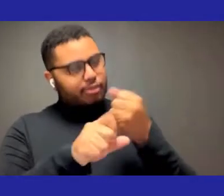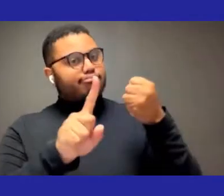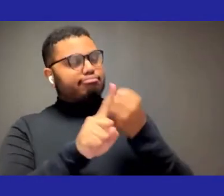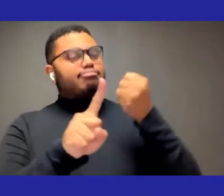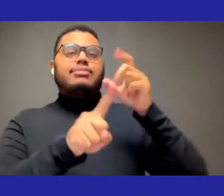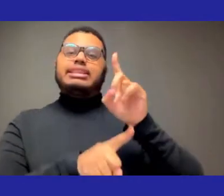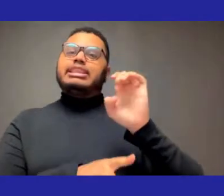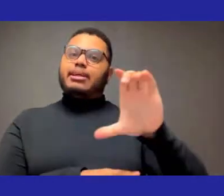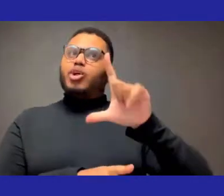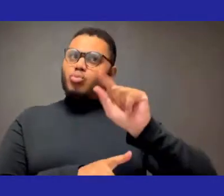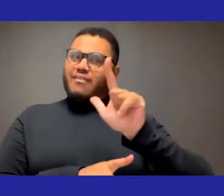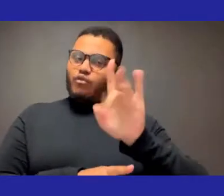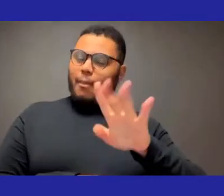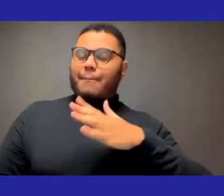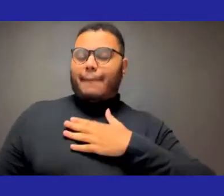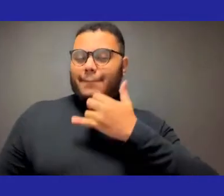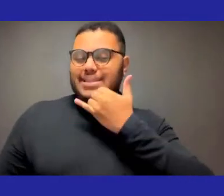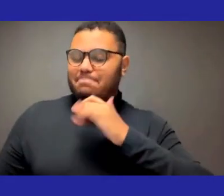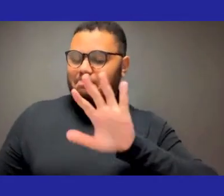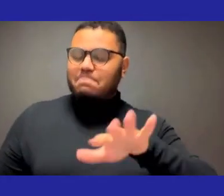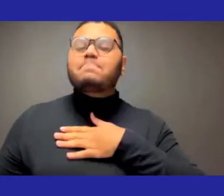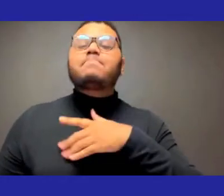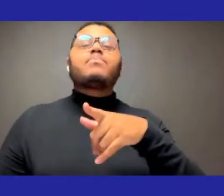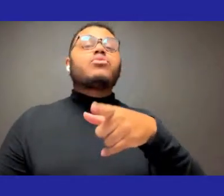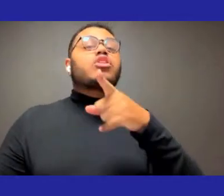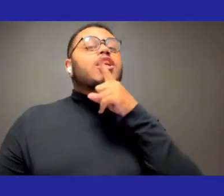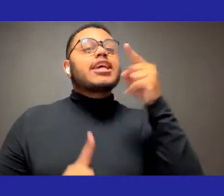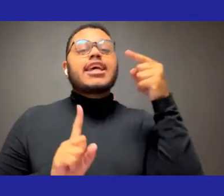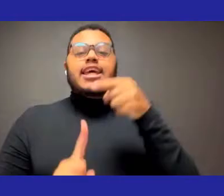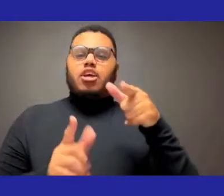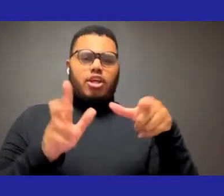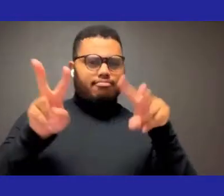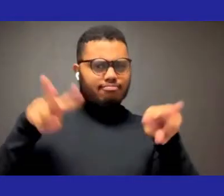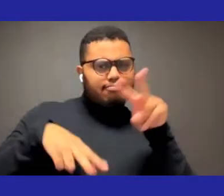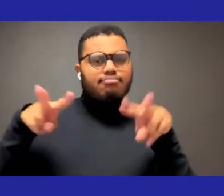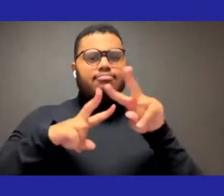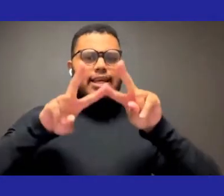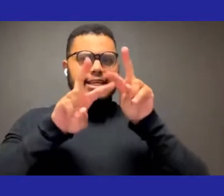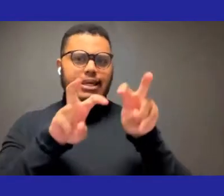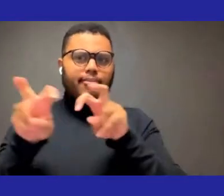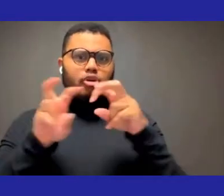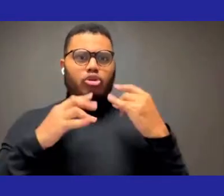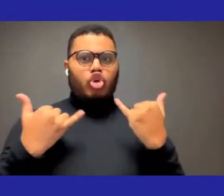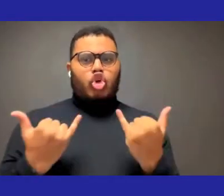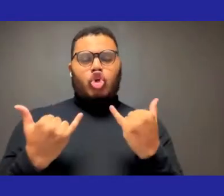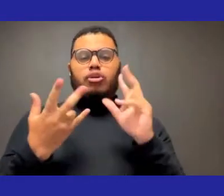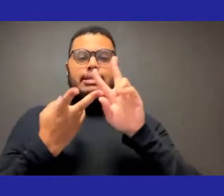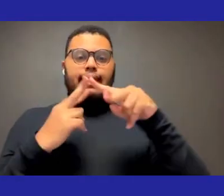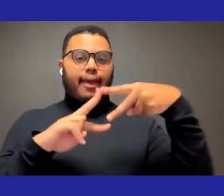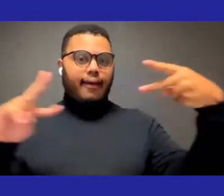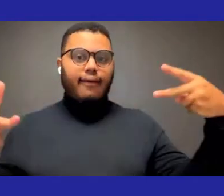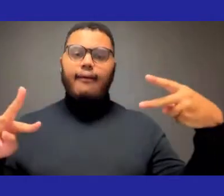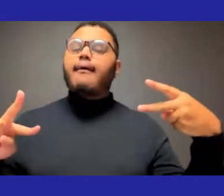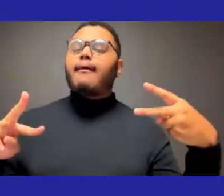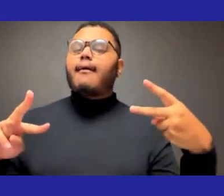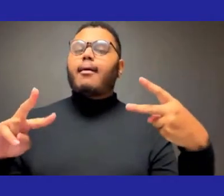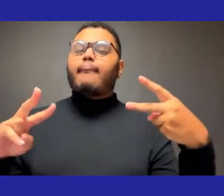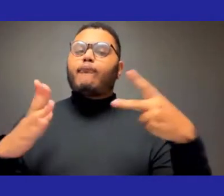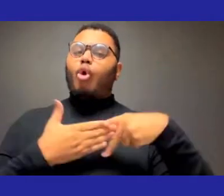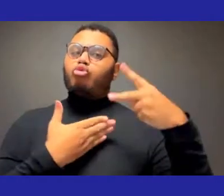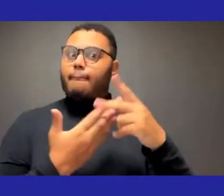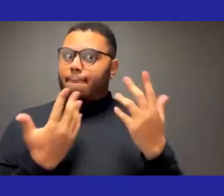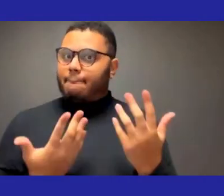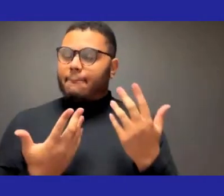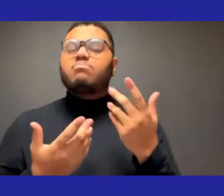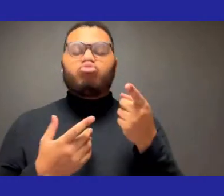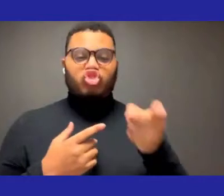mistake. It was to take a review and do an assessment of the current DNA program. And indeed she